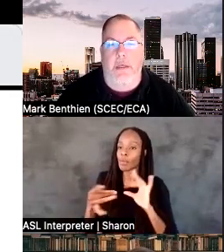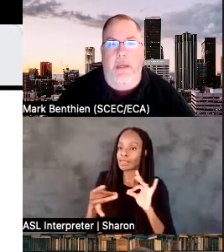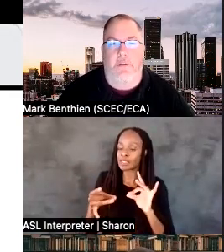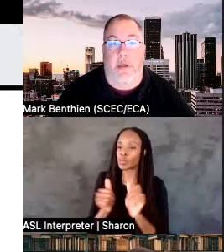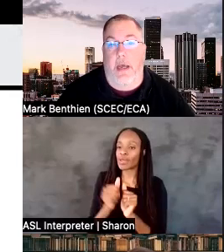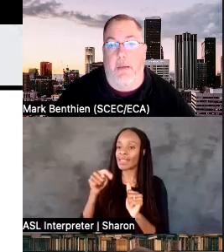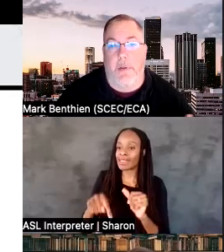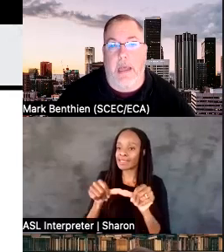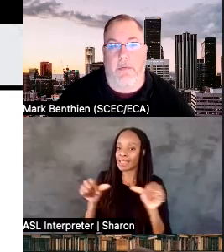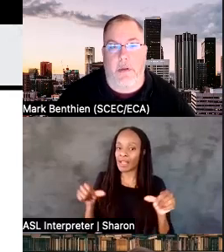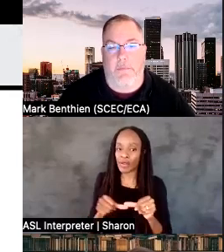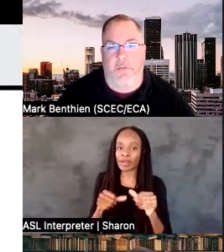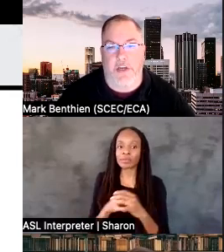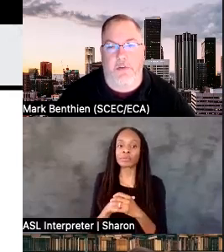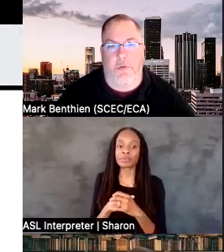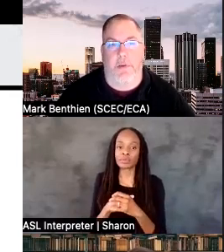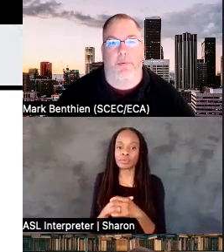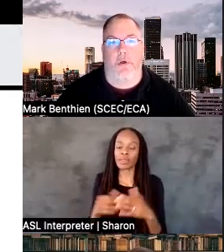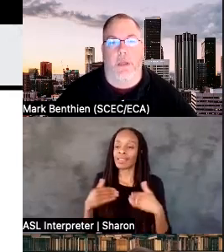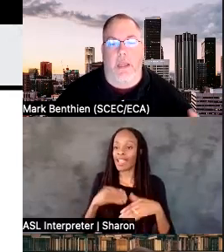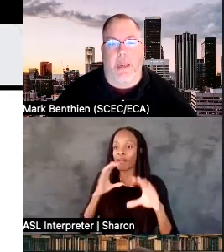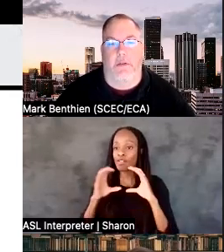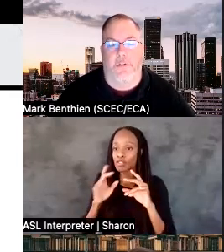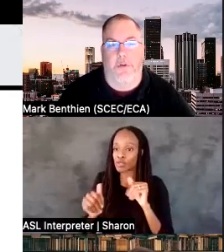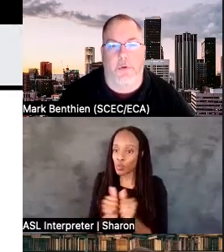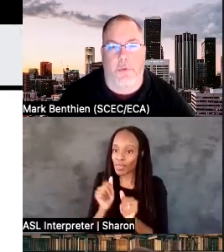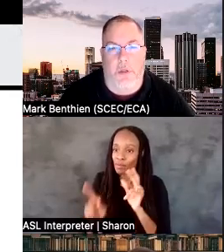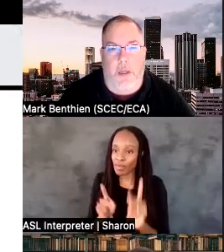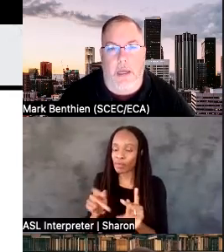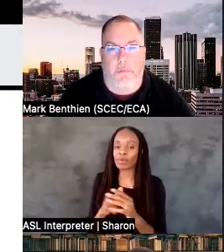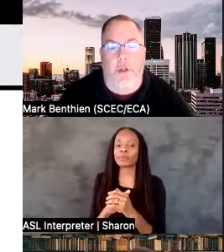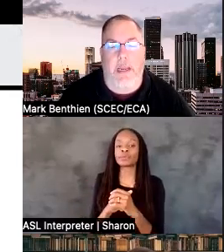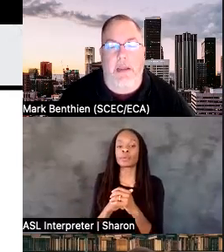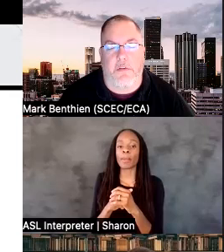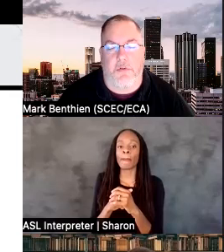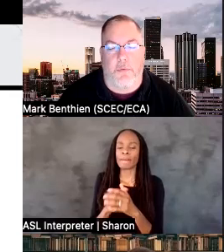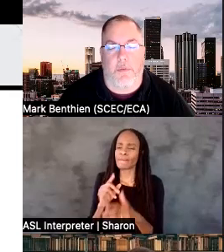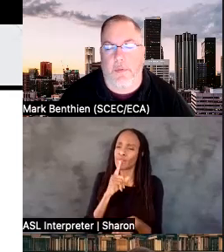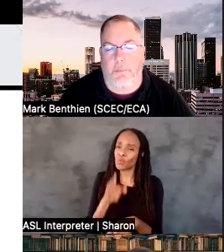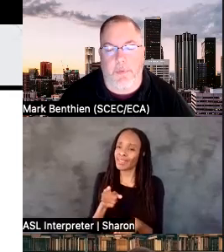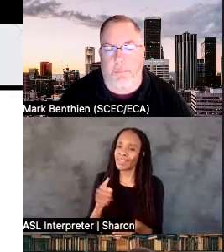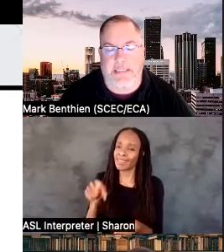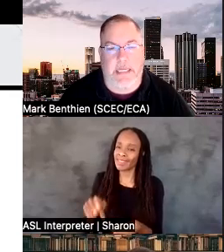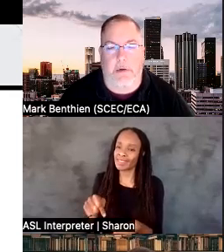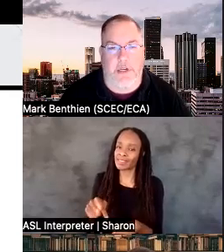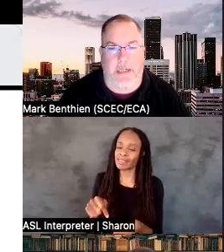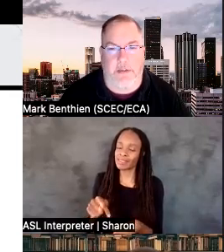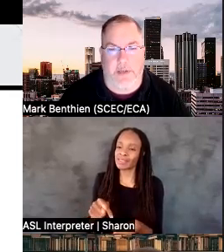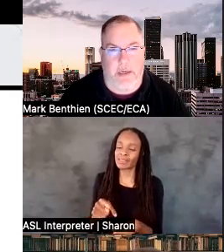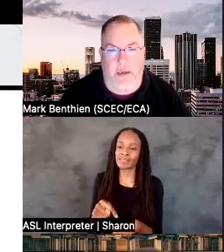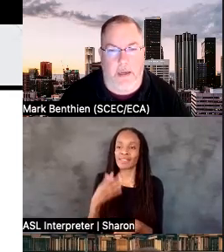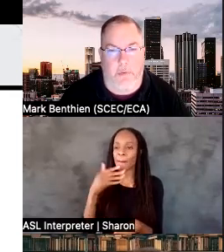area, and to have conversations with people, and to really, this is the best